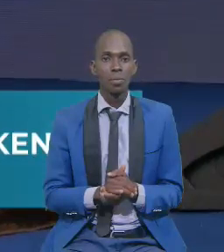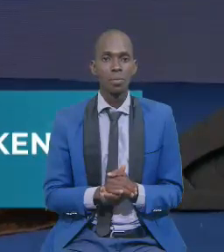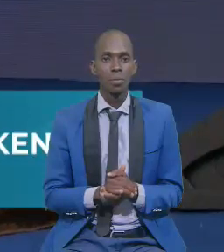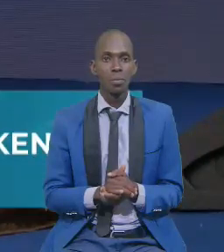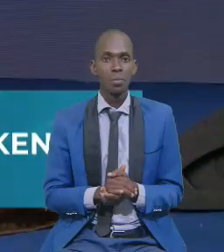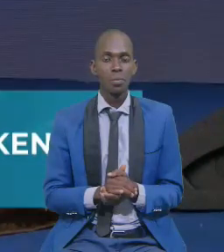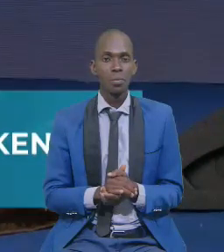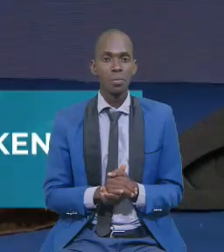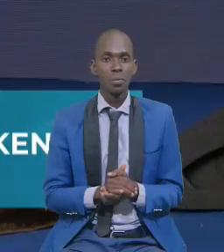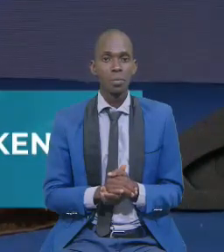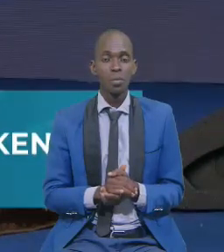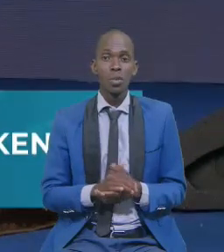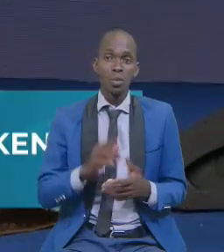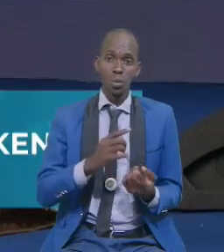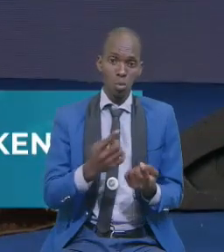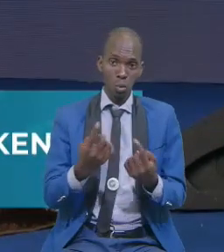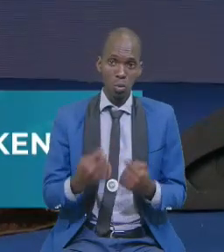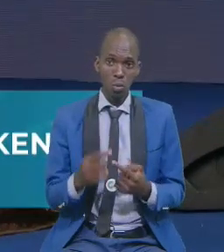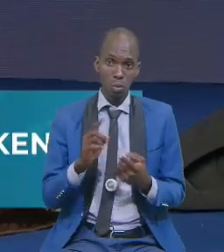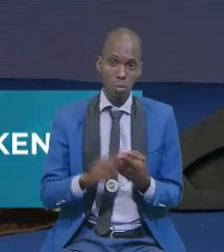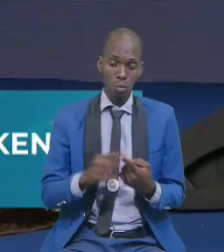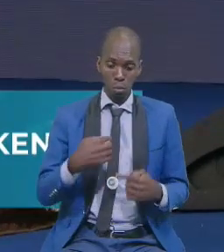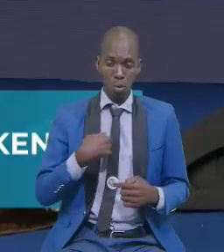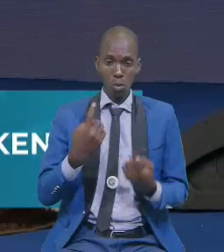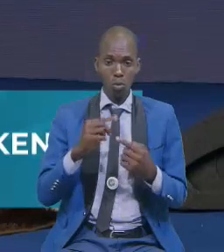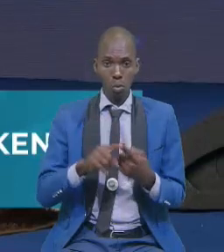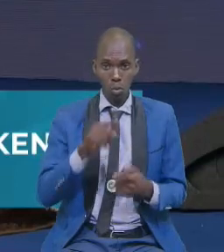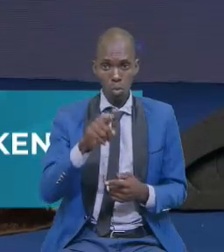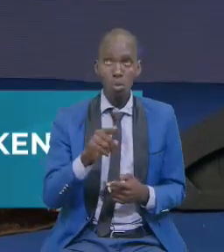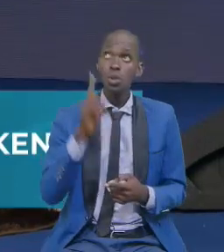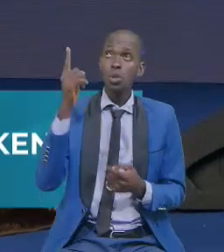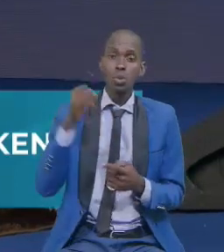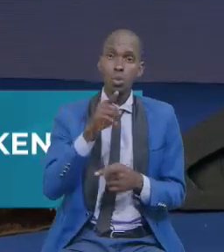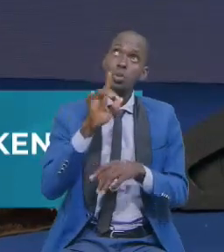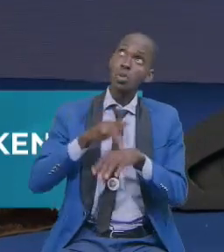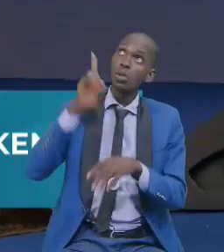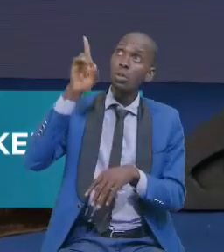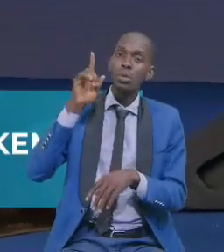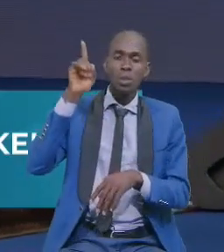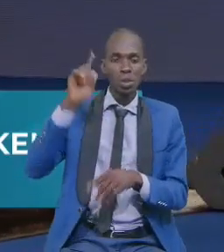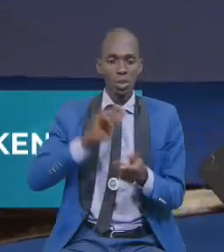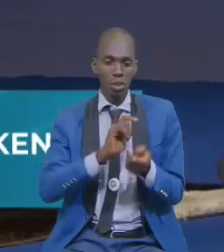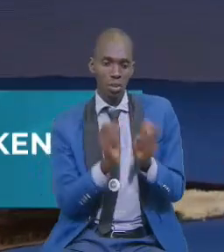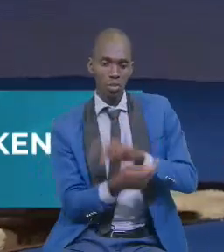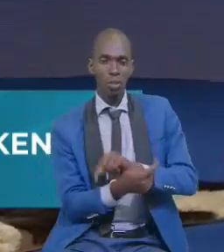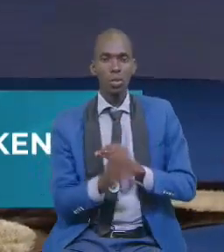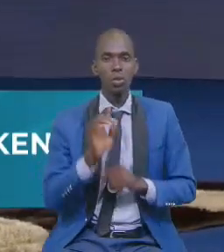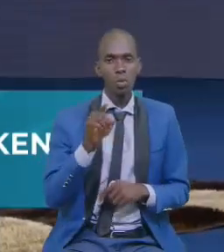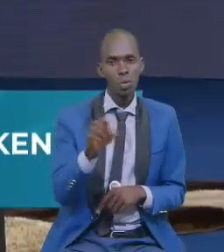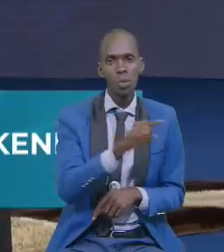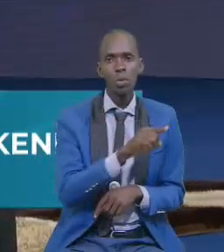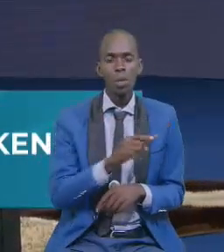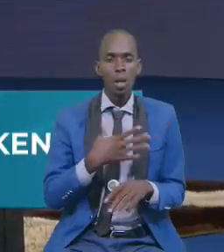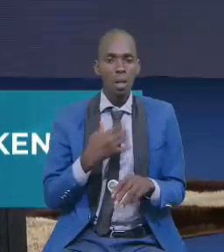You come to him. He comes to you. You touch him. He transforms you. All of a